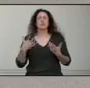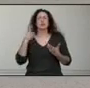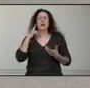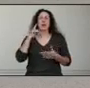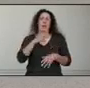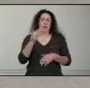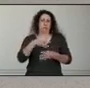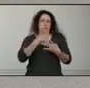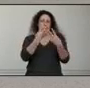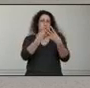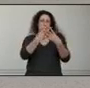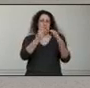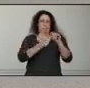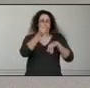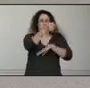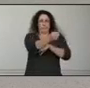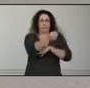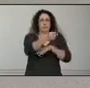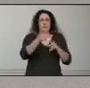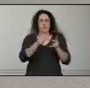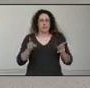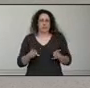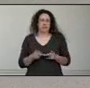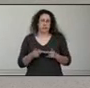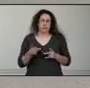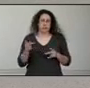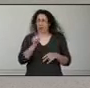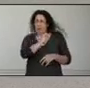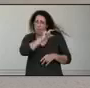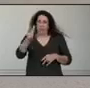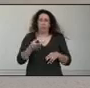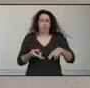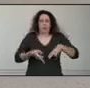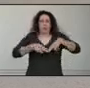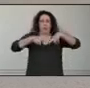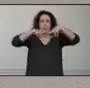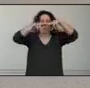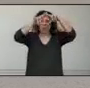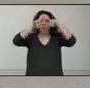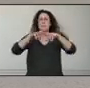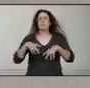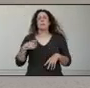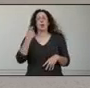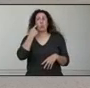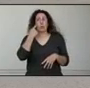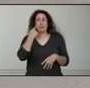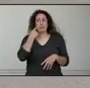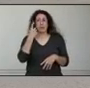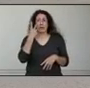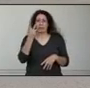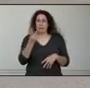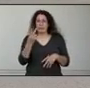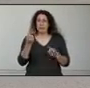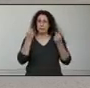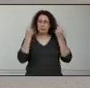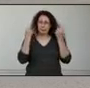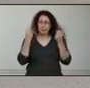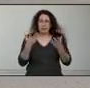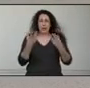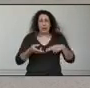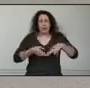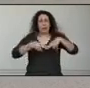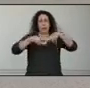settings. We have seen an increase recently in all of these settings, and